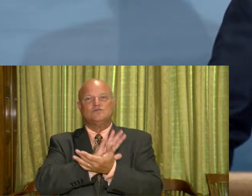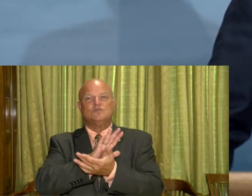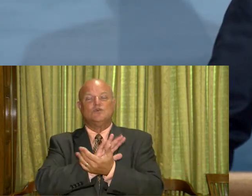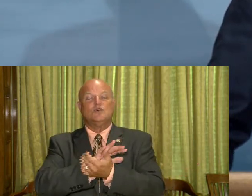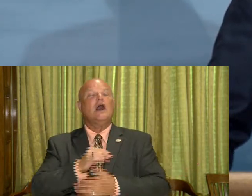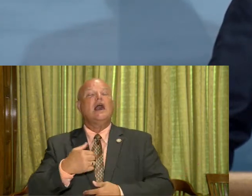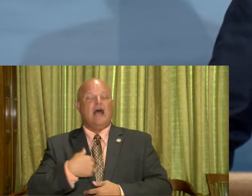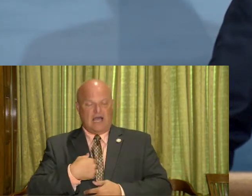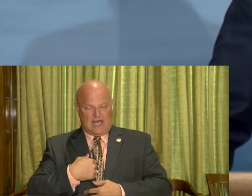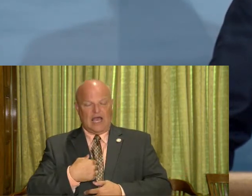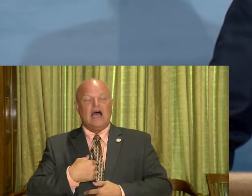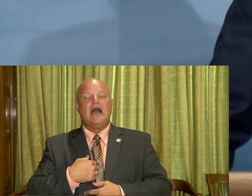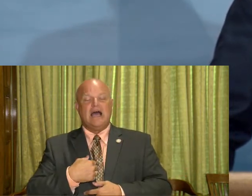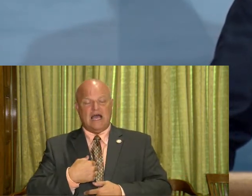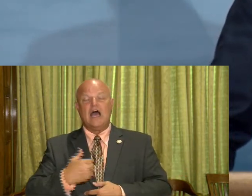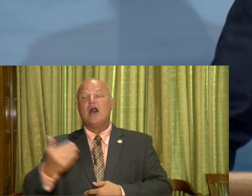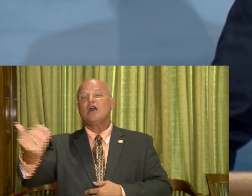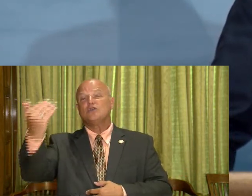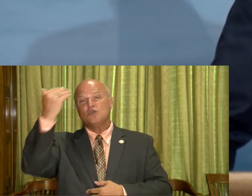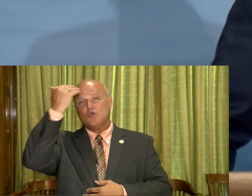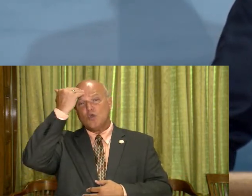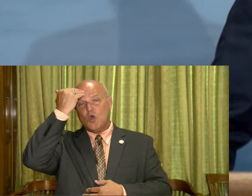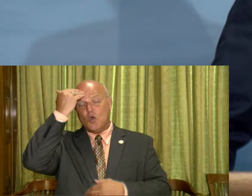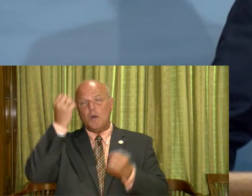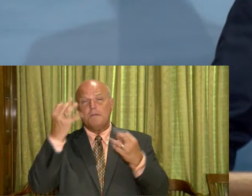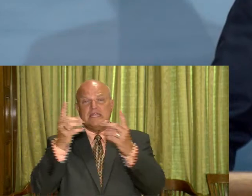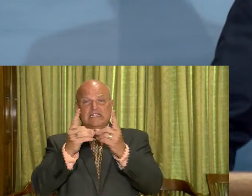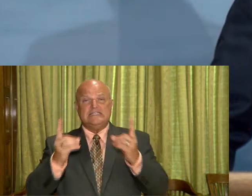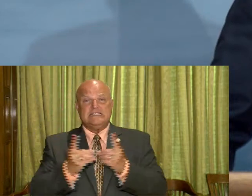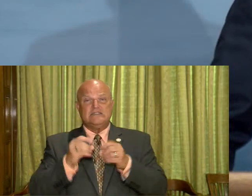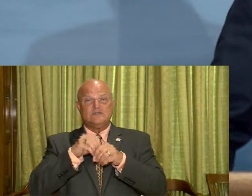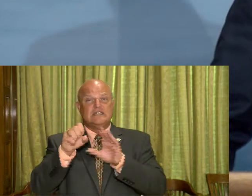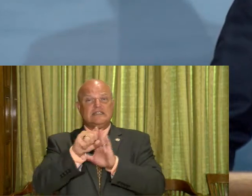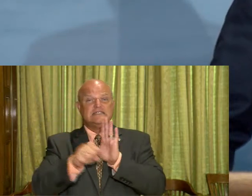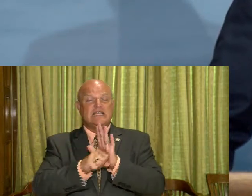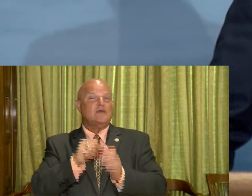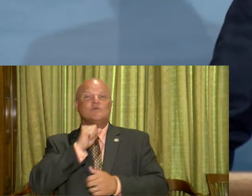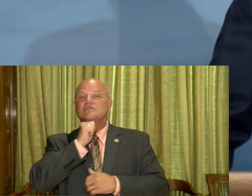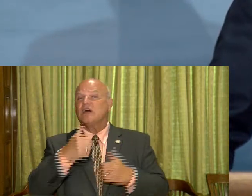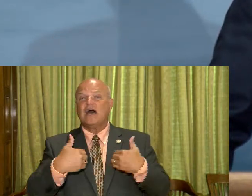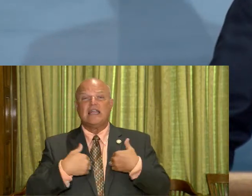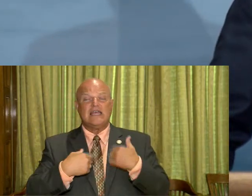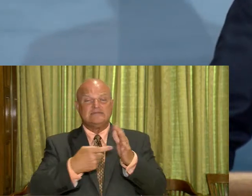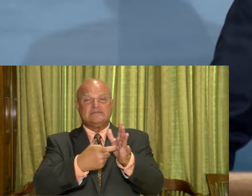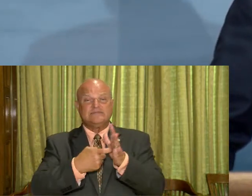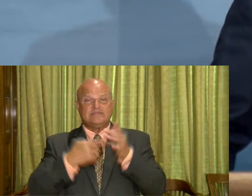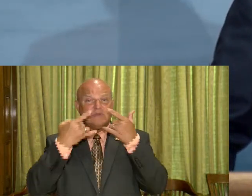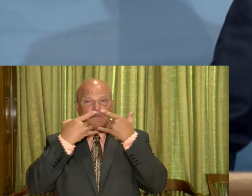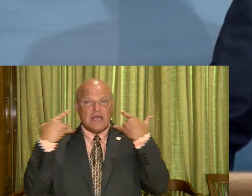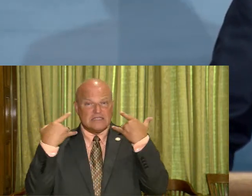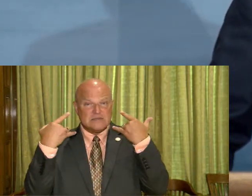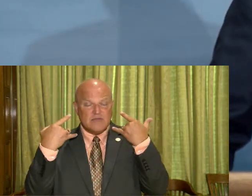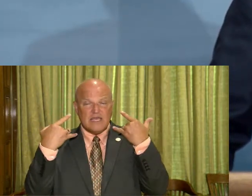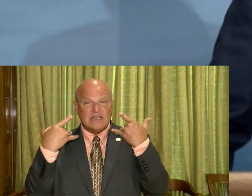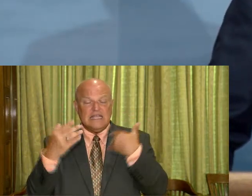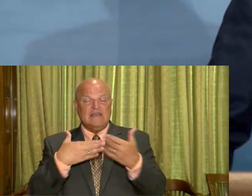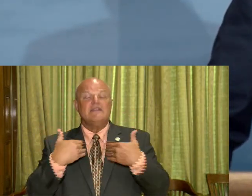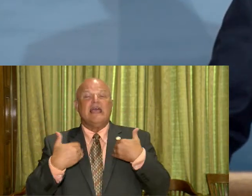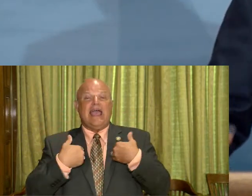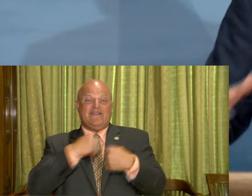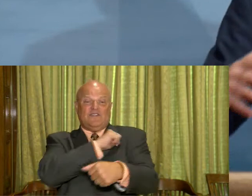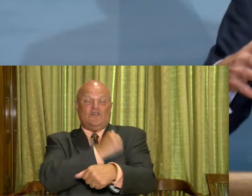I'm fully convinced that many districts in the state will not impose any mask mandate, even given the